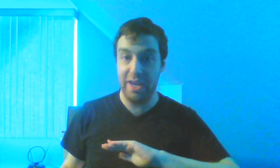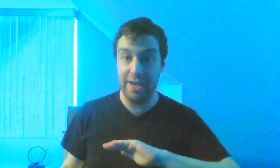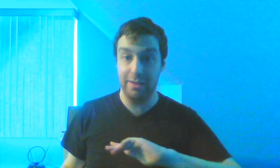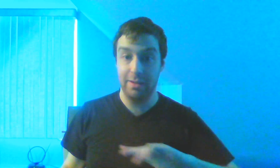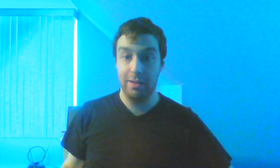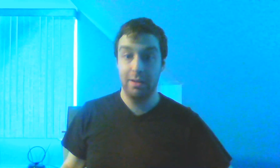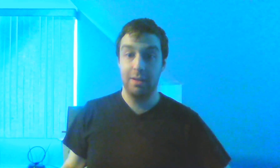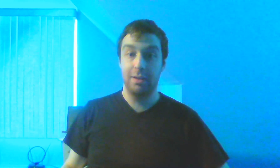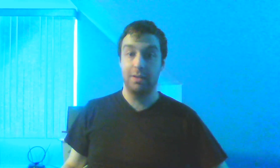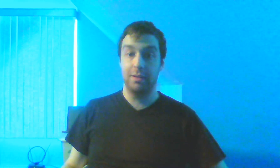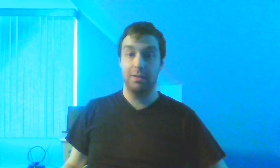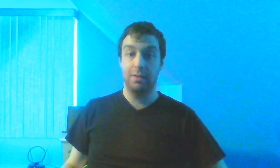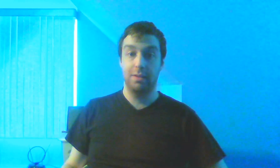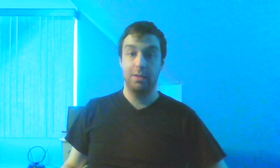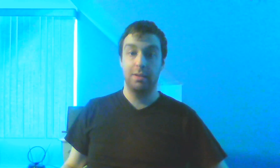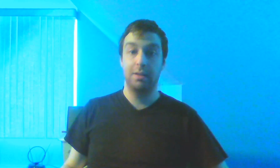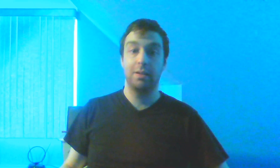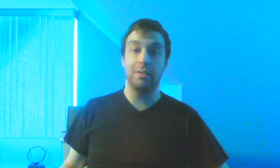possibly